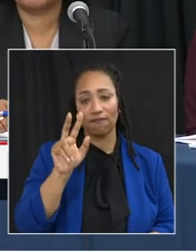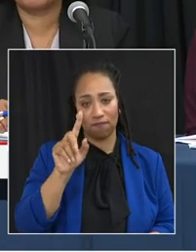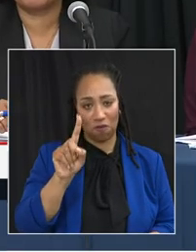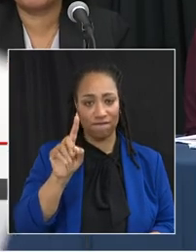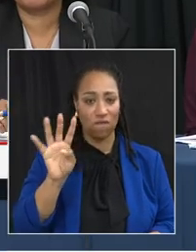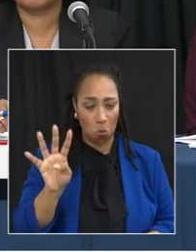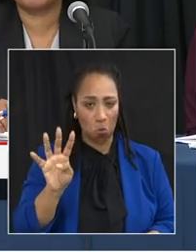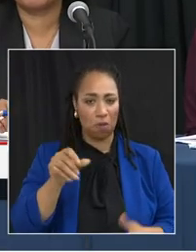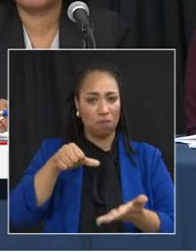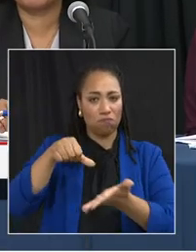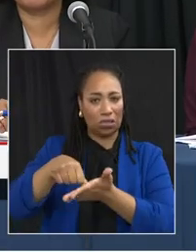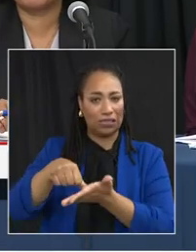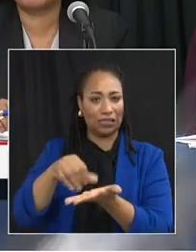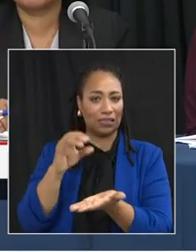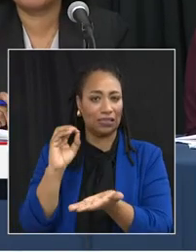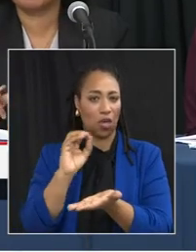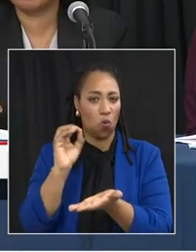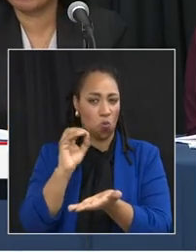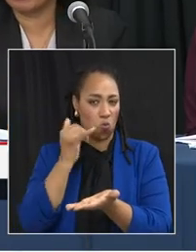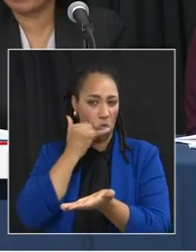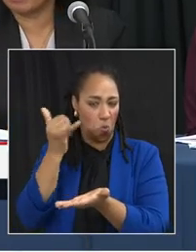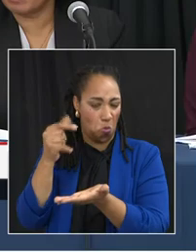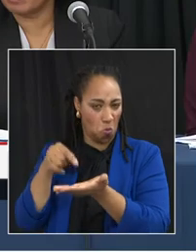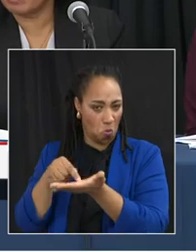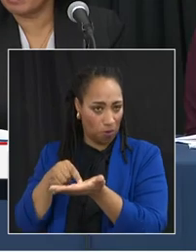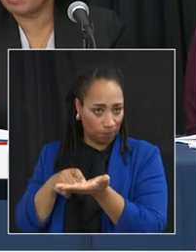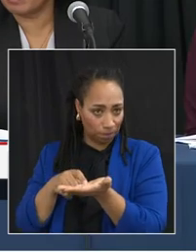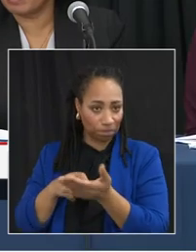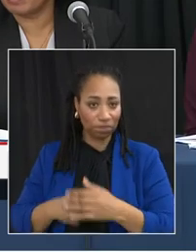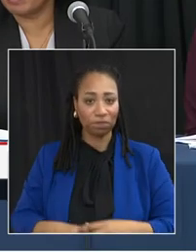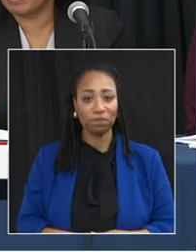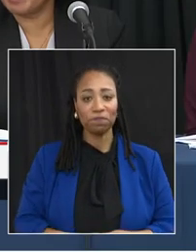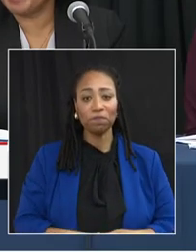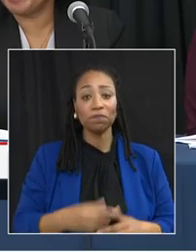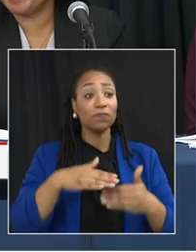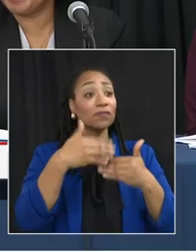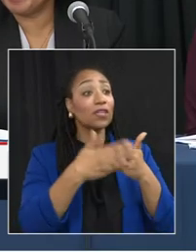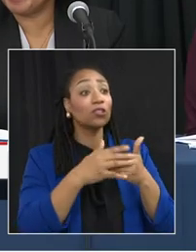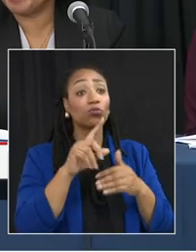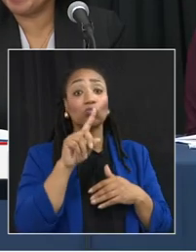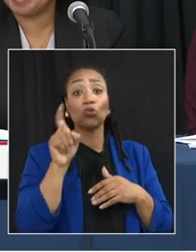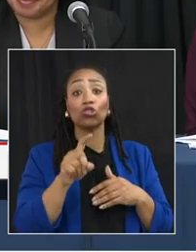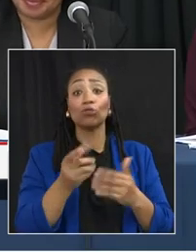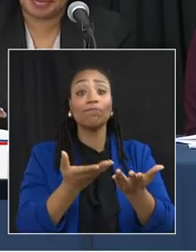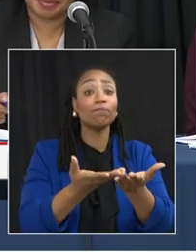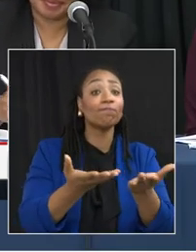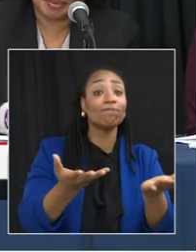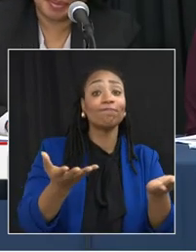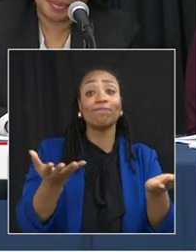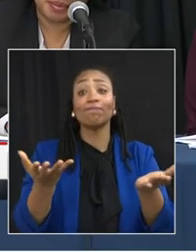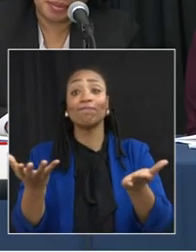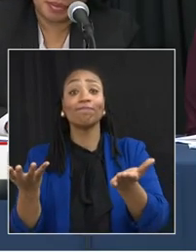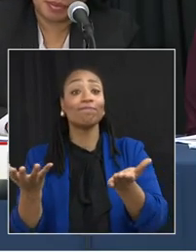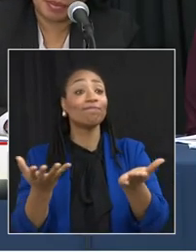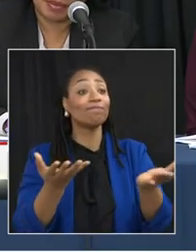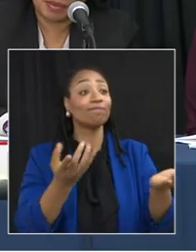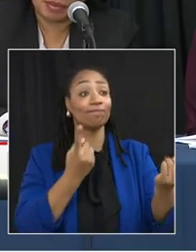next question is we're going to go to the Hayes Senior Wellness Center. Miss Agnes, we can see you. What's your question?